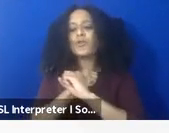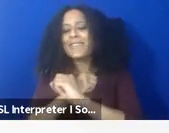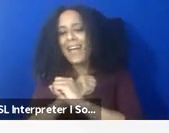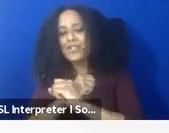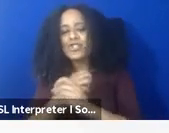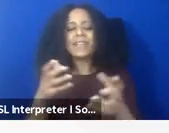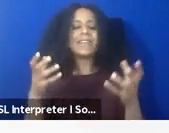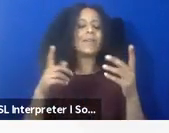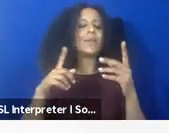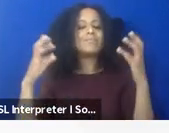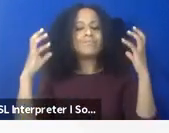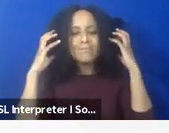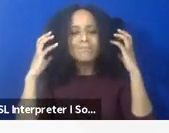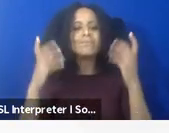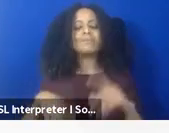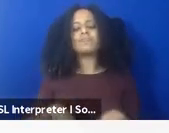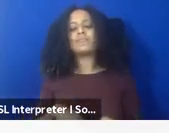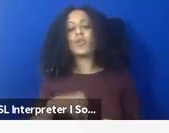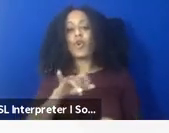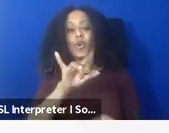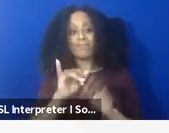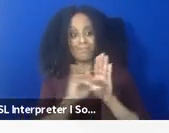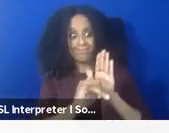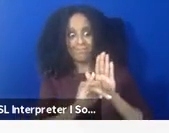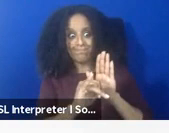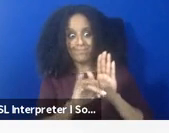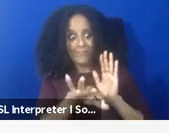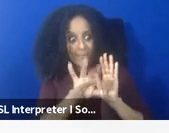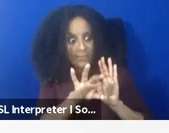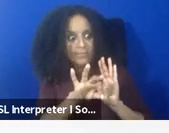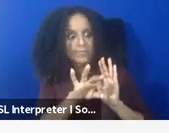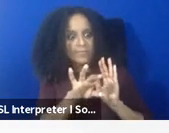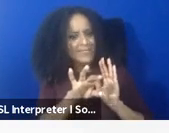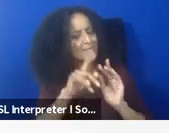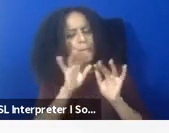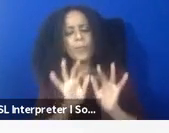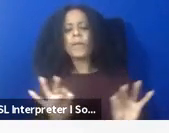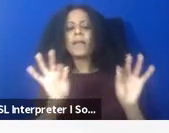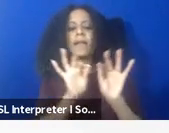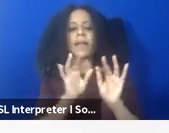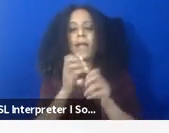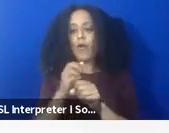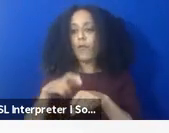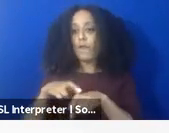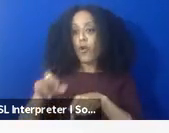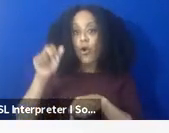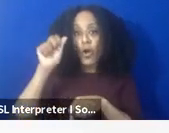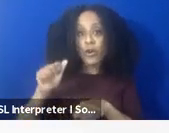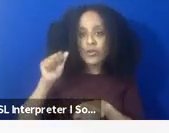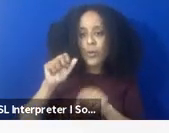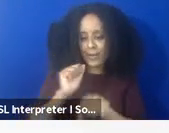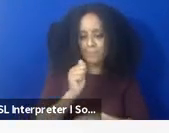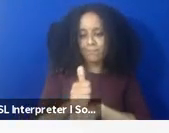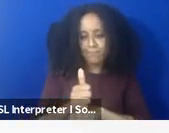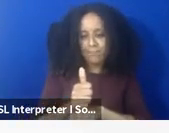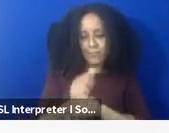exposures is important. Early identification is key. So getting a referral over to audiology so we can establish some baseline